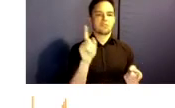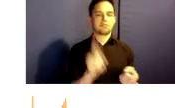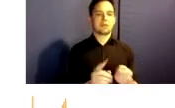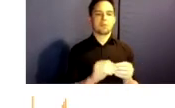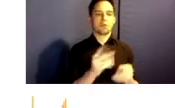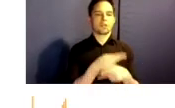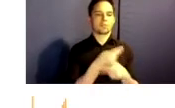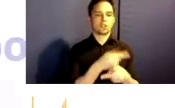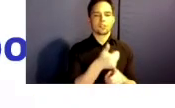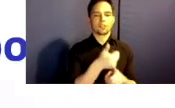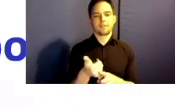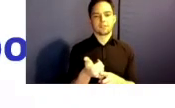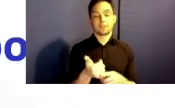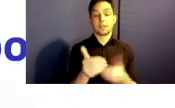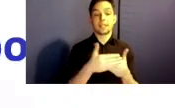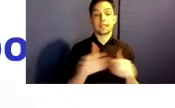Next slides.